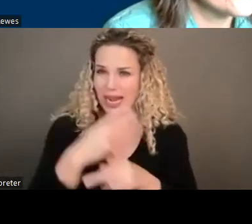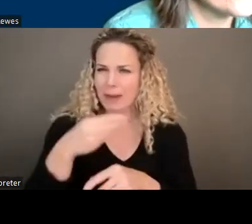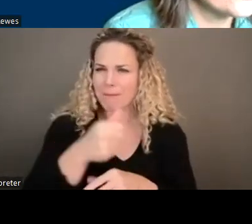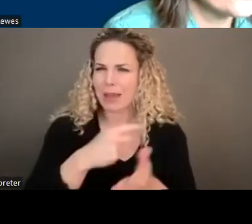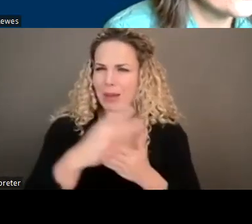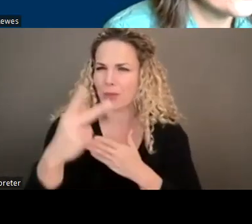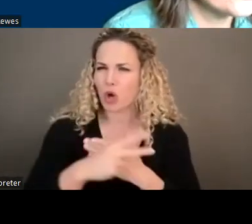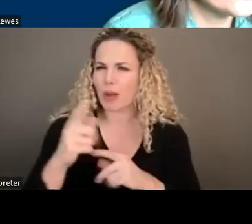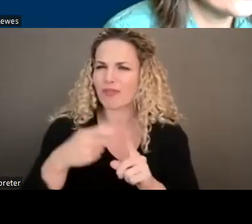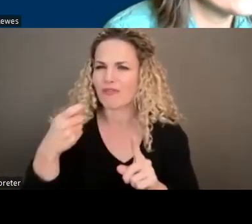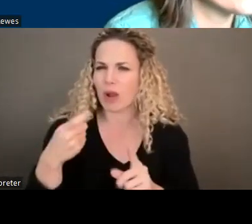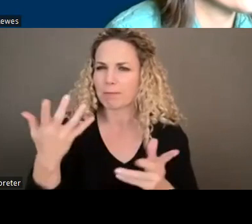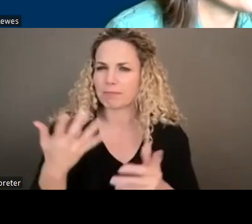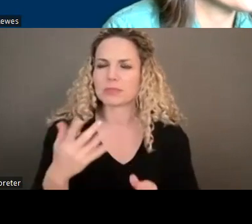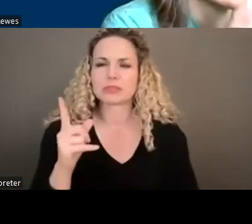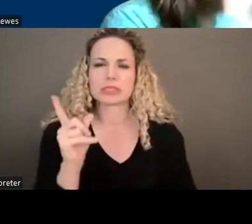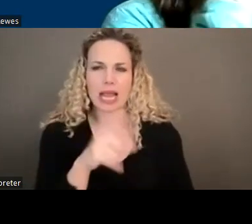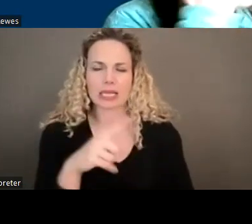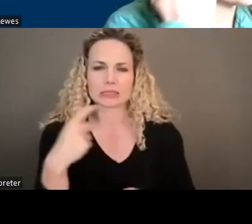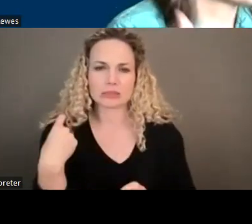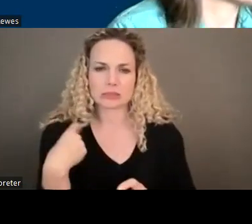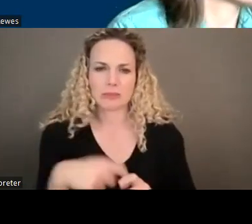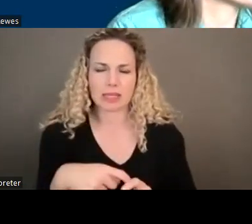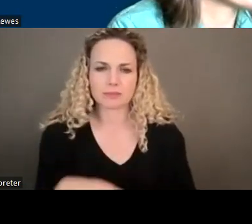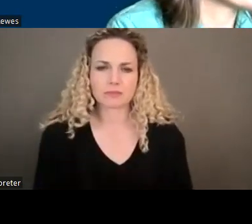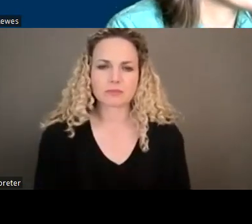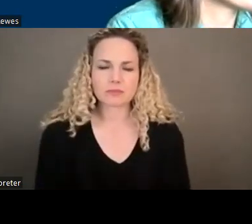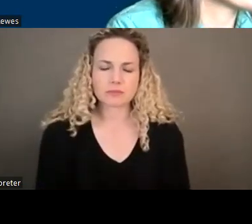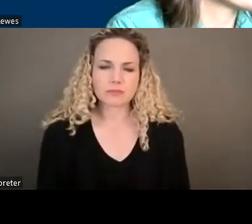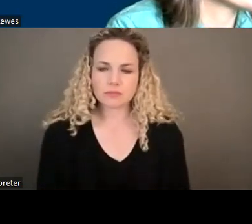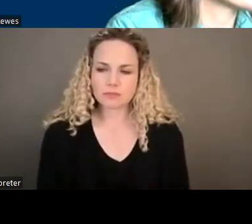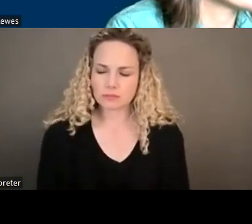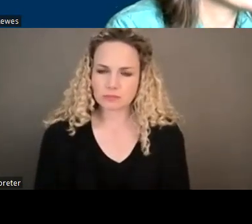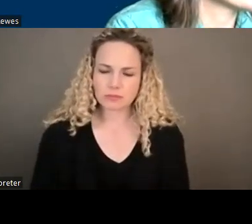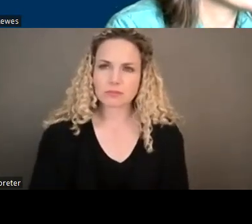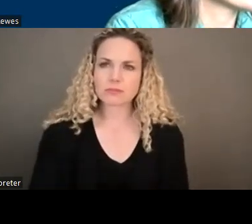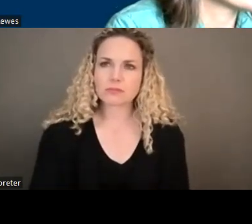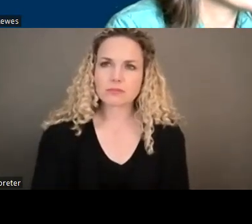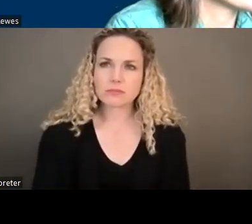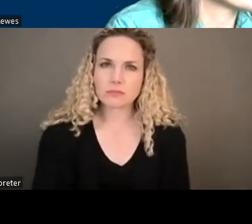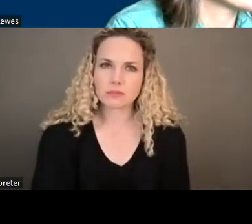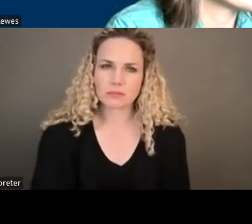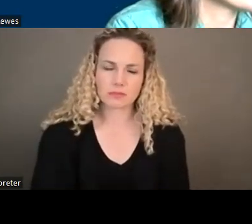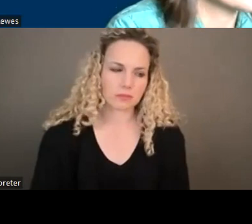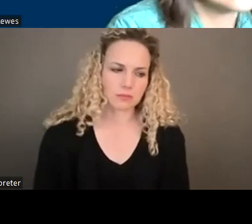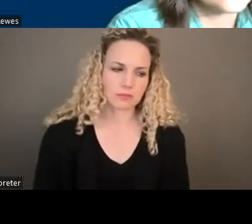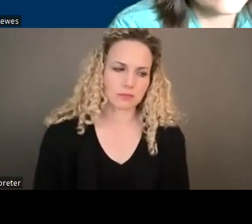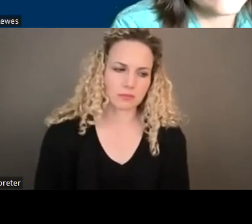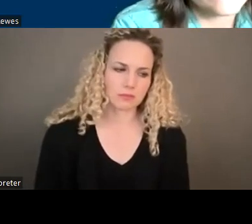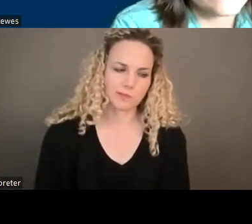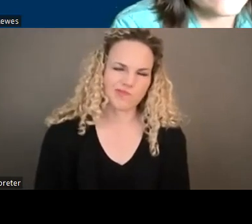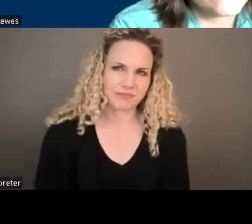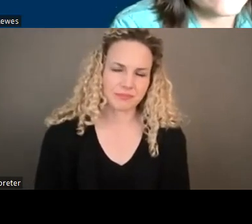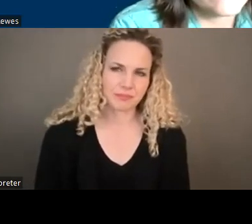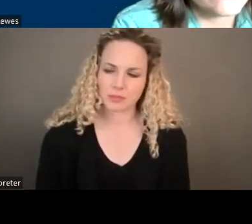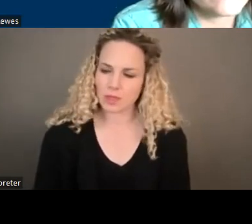sabe si el condado donde usted trabaja los subsidios, el pago que recibe es